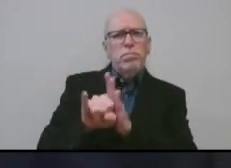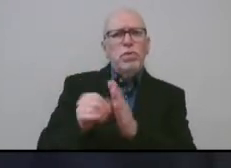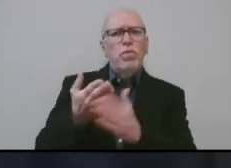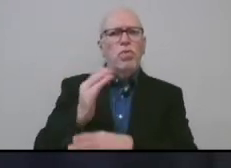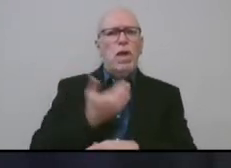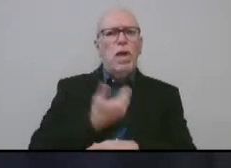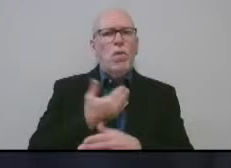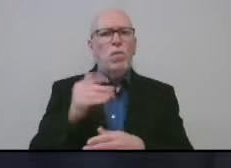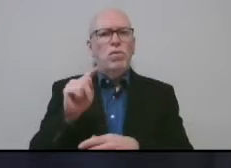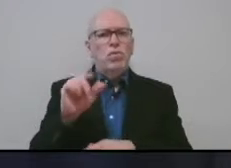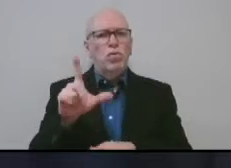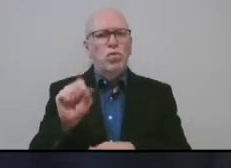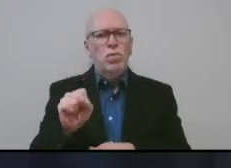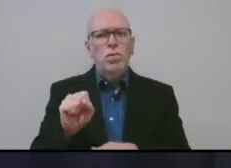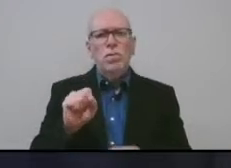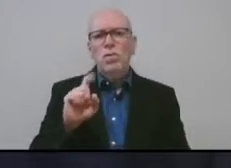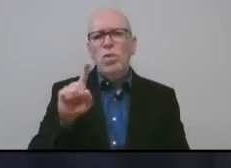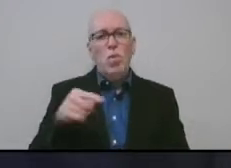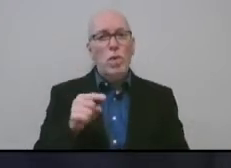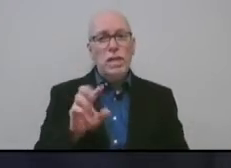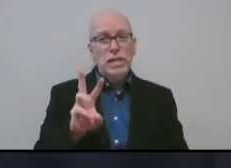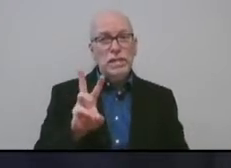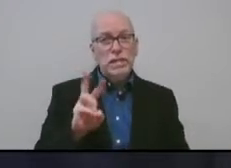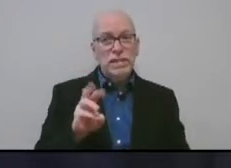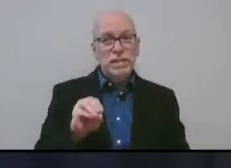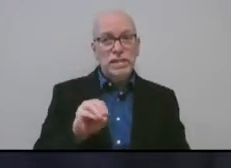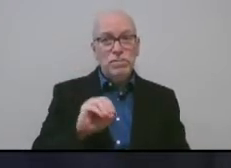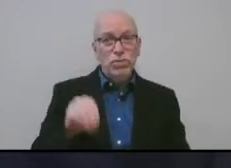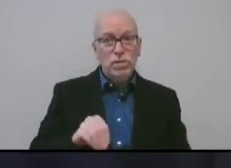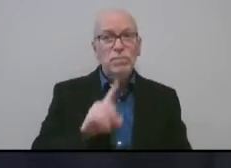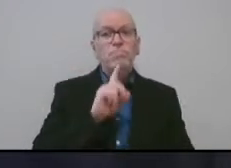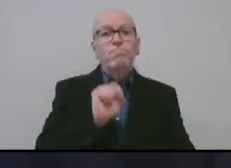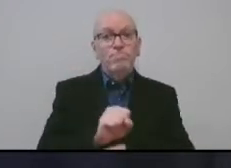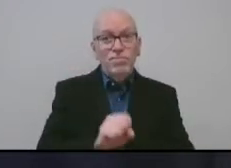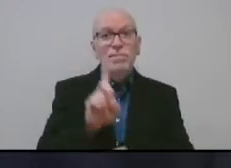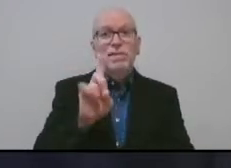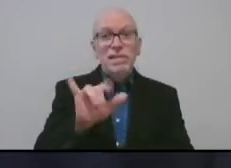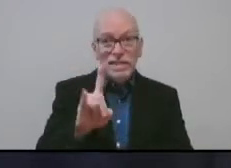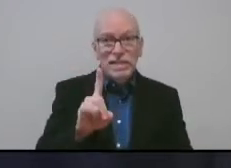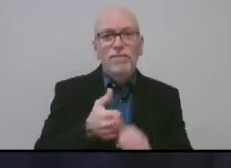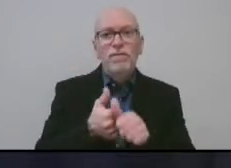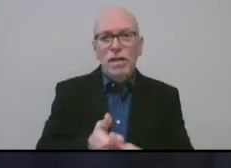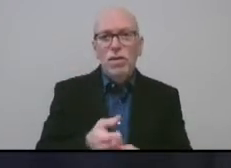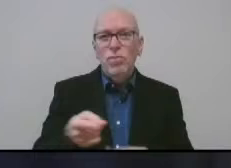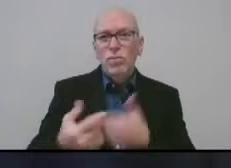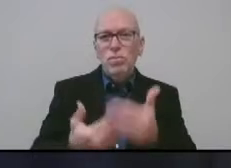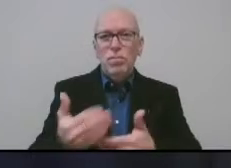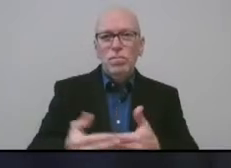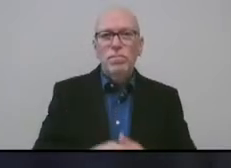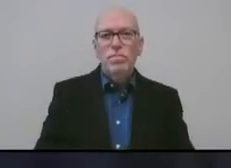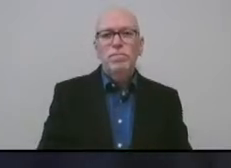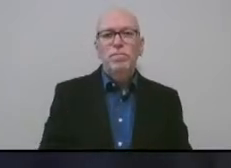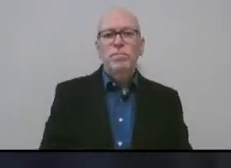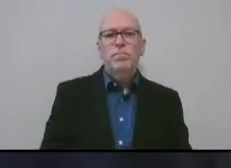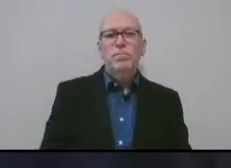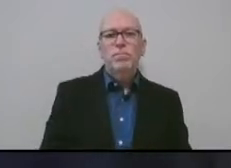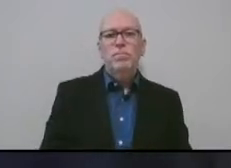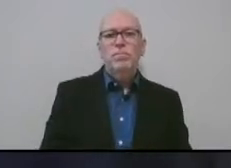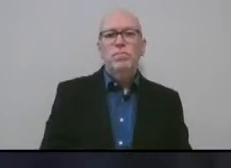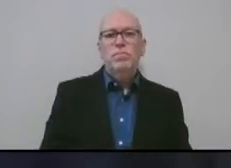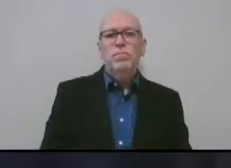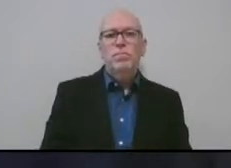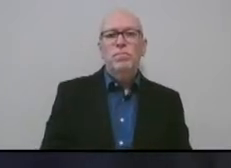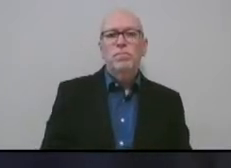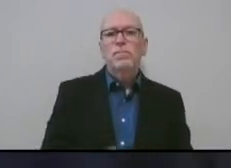tools, only 60% actually took the steps to do so. That's indicia